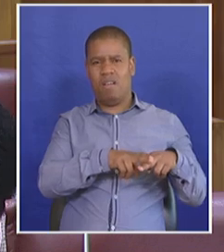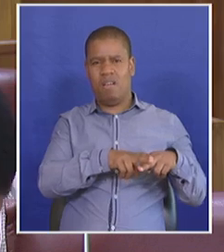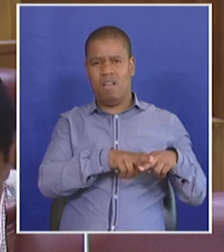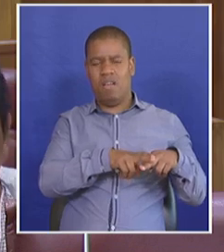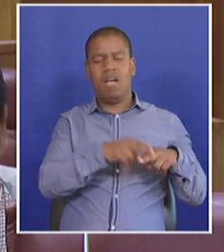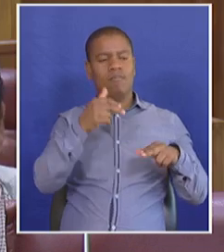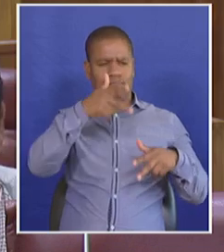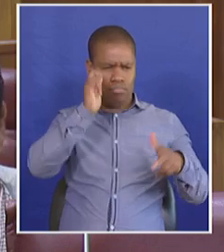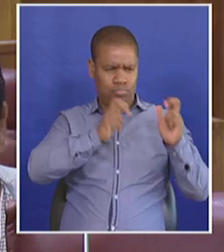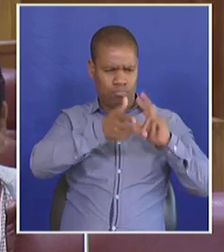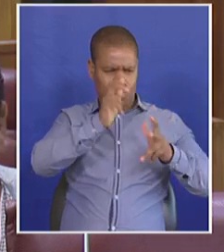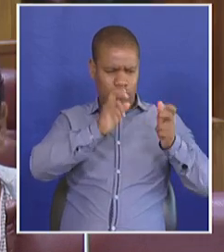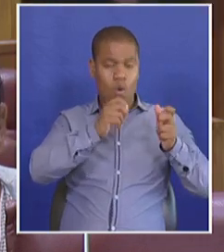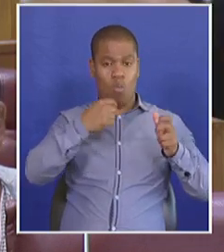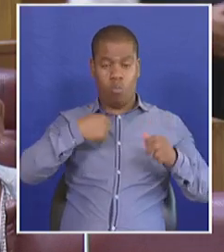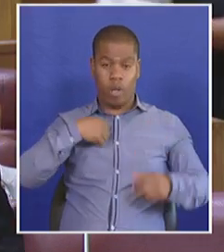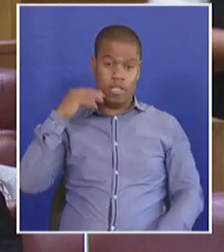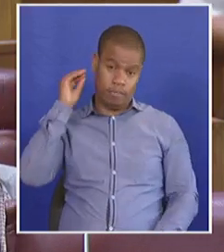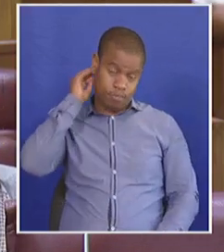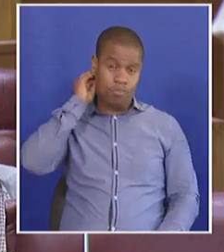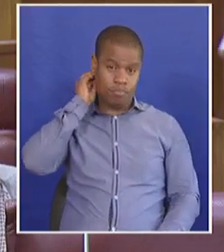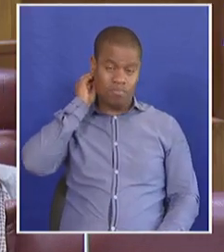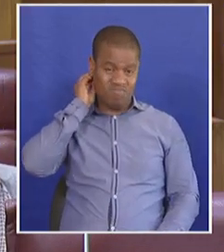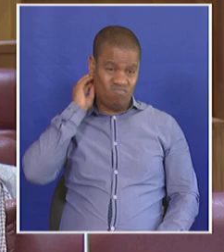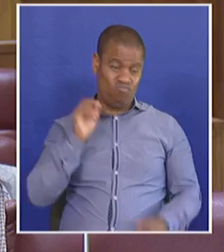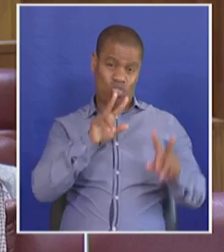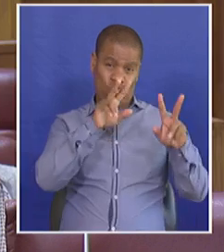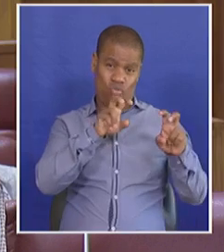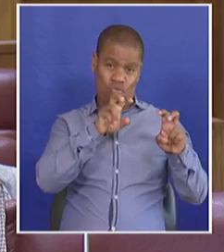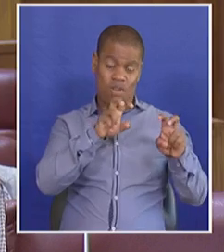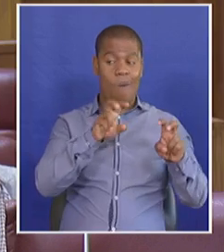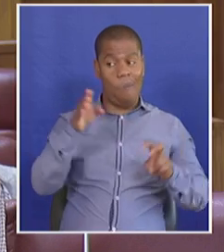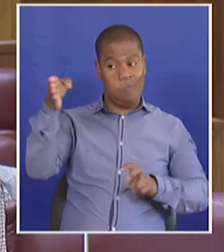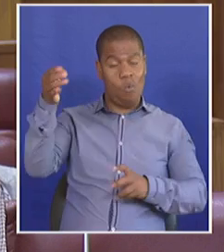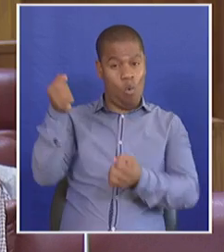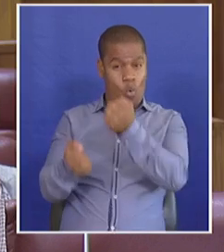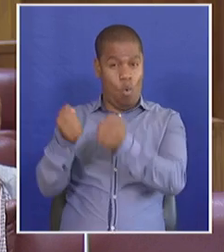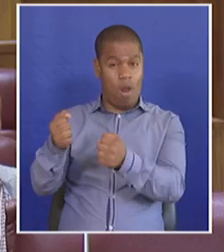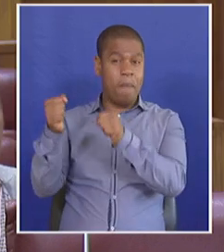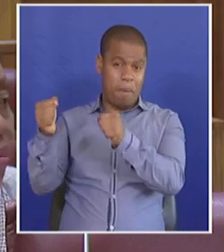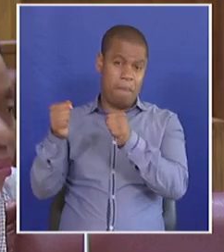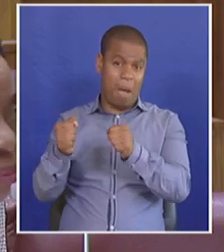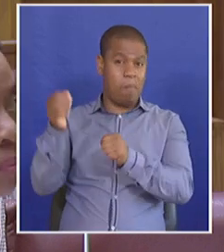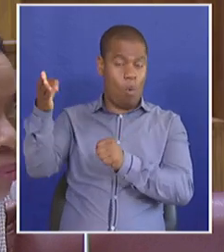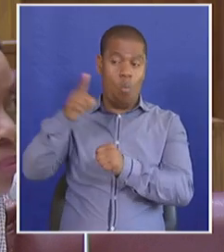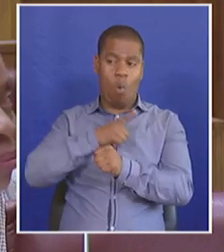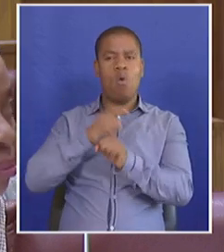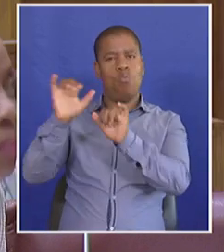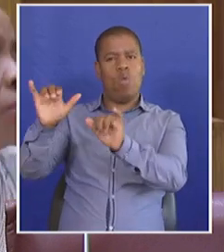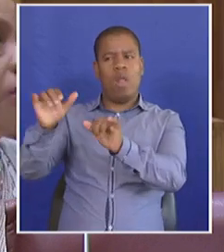Chair, it should be noted that the matter is sub judice, as judgment is still